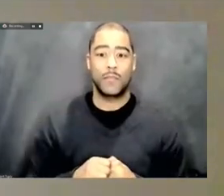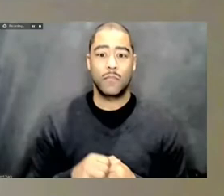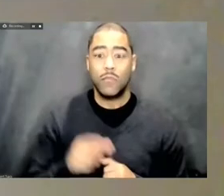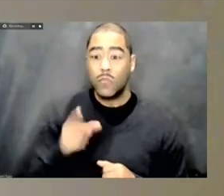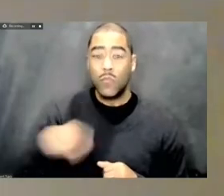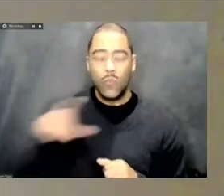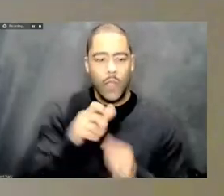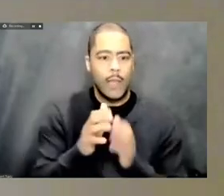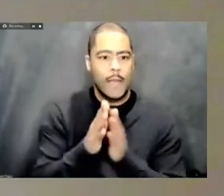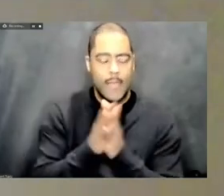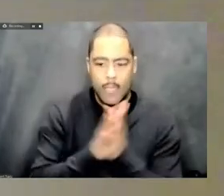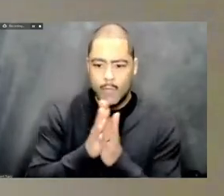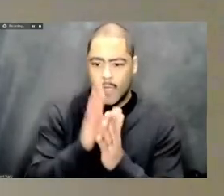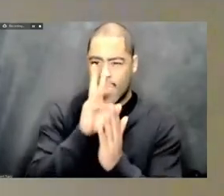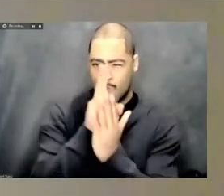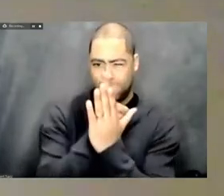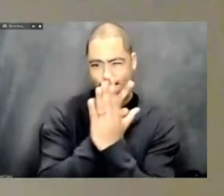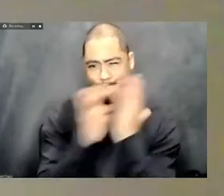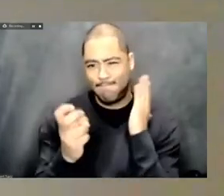poetry.